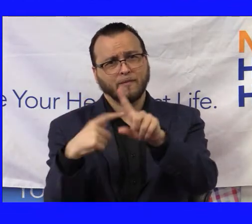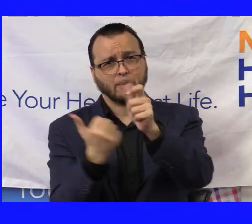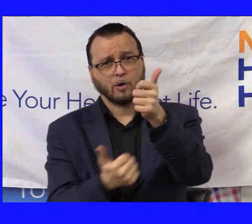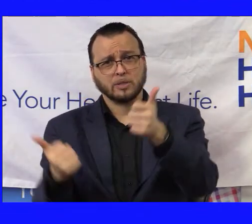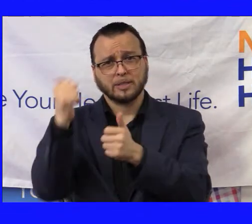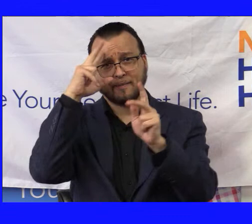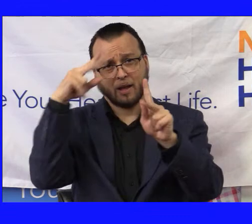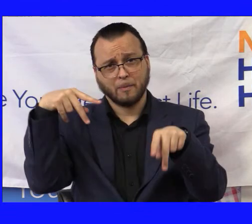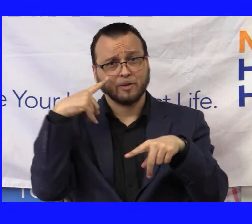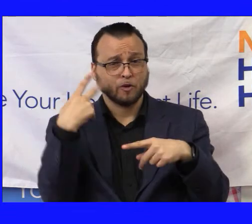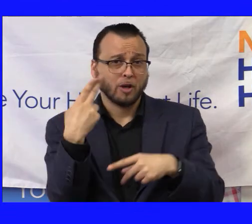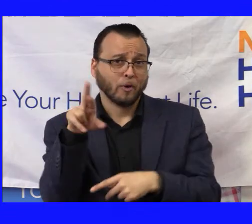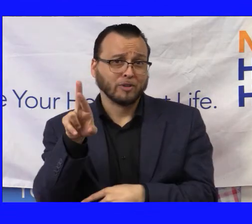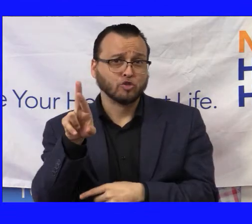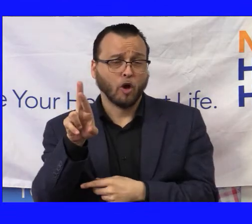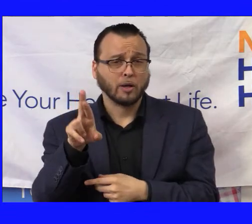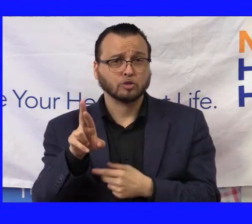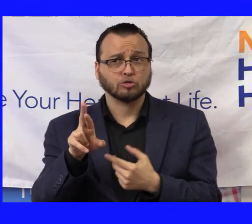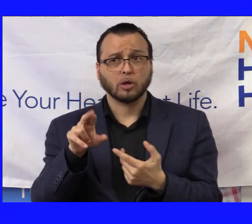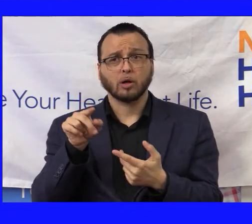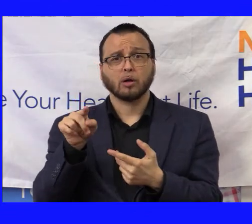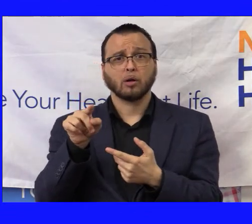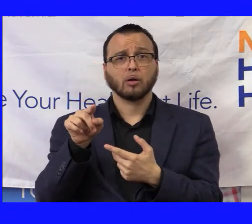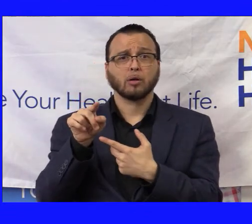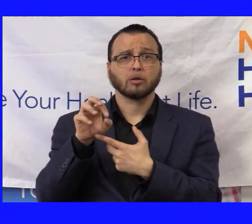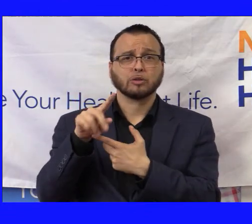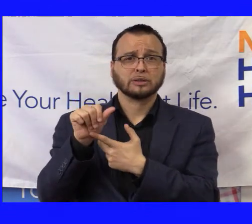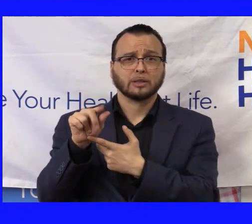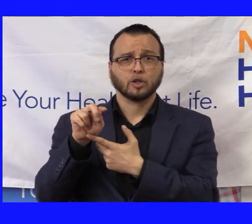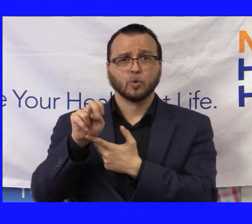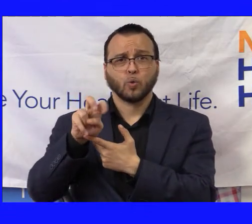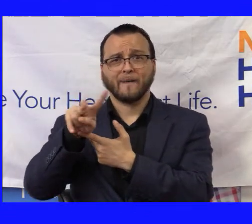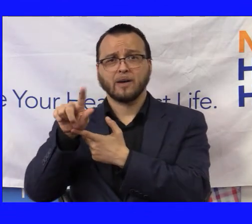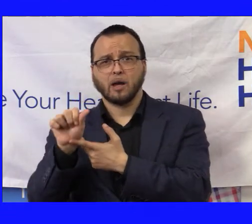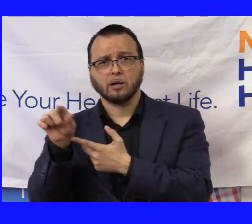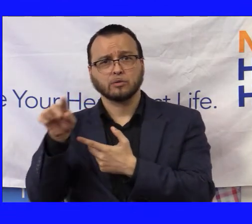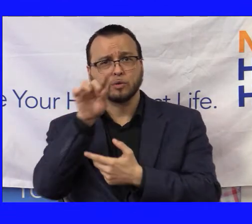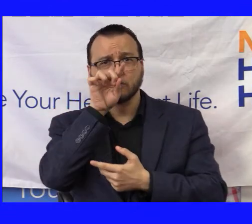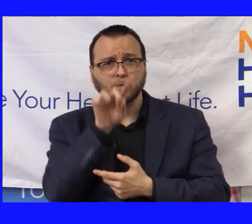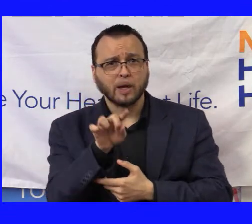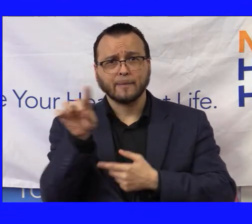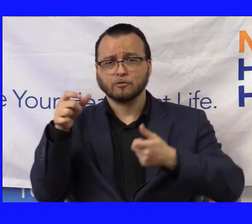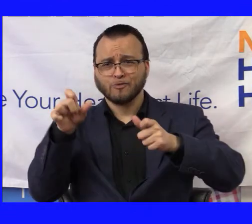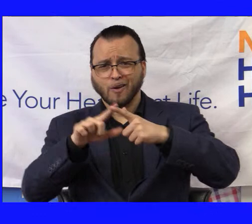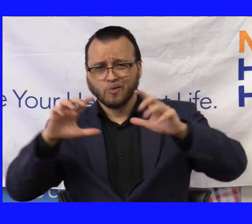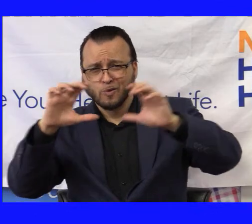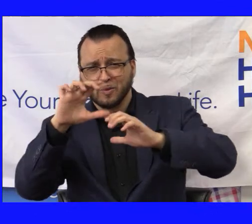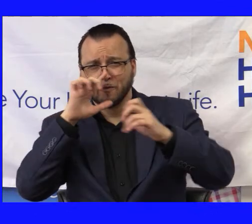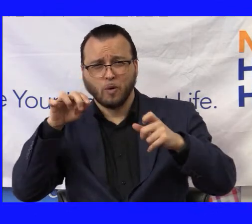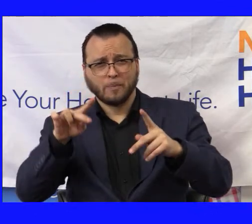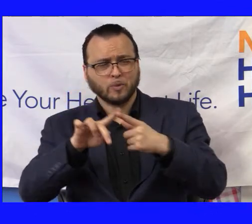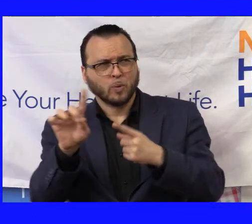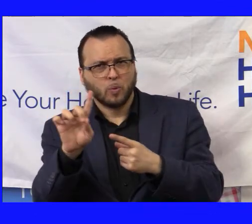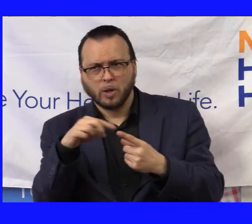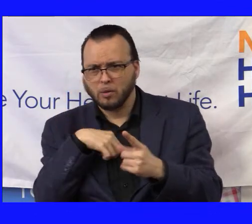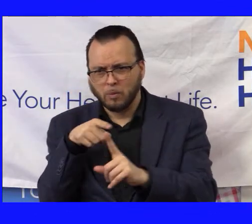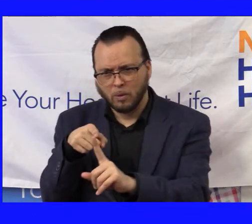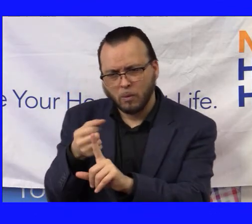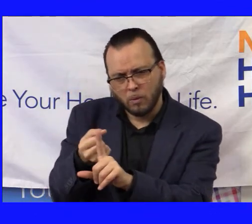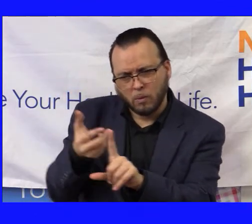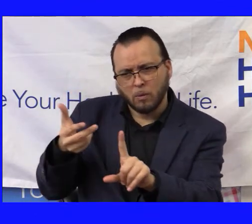Vice President from Human Resources, Ms. Villanueva, with regard to really trying to look at opportunities where we